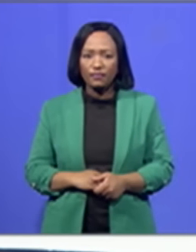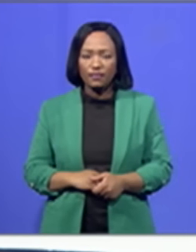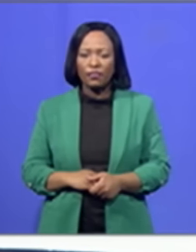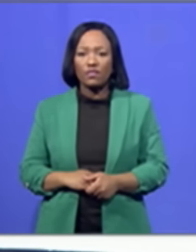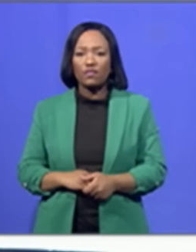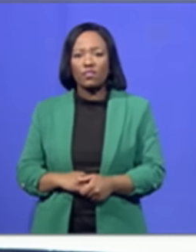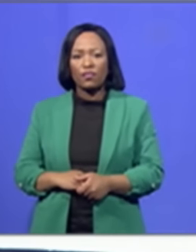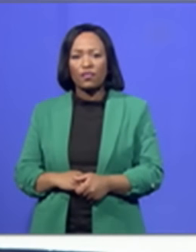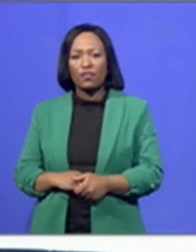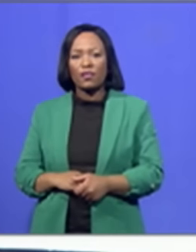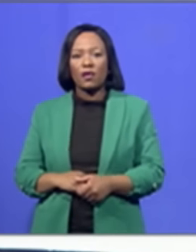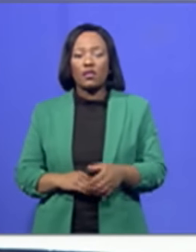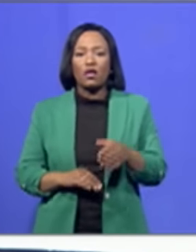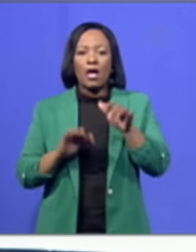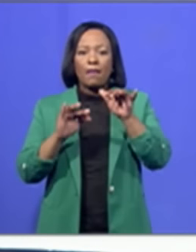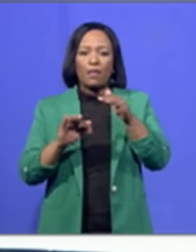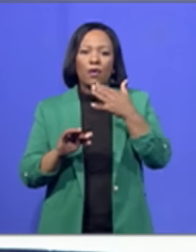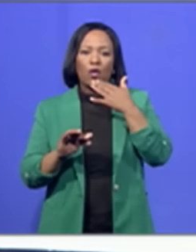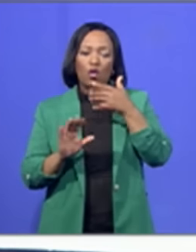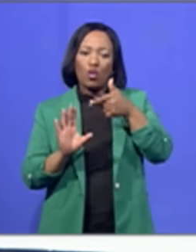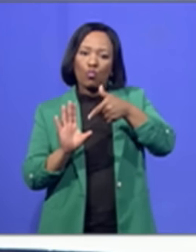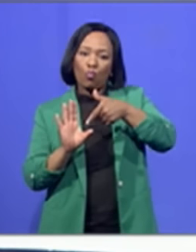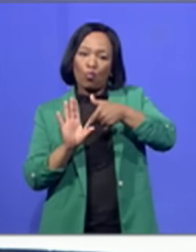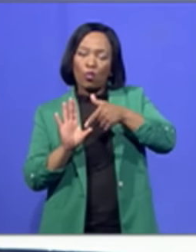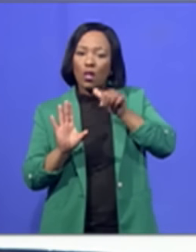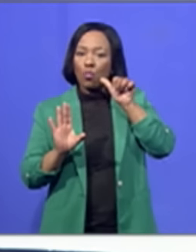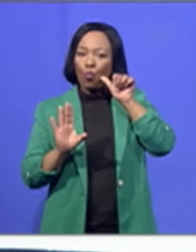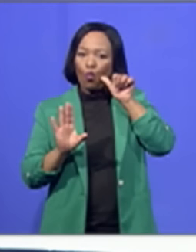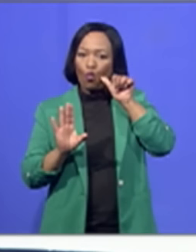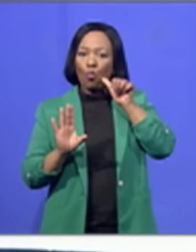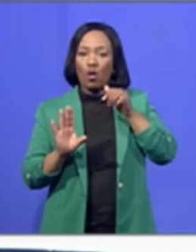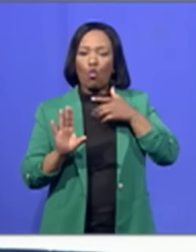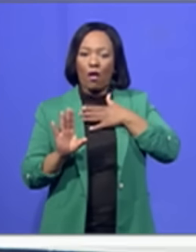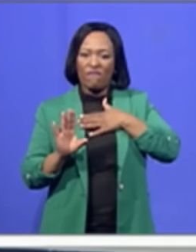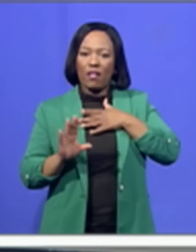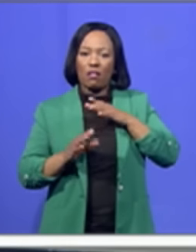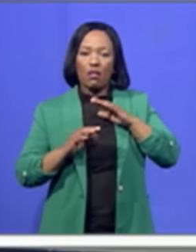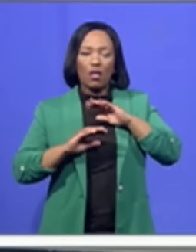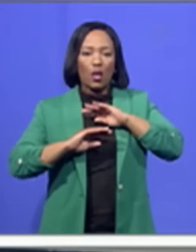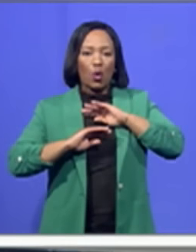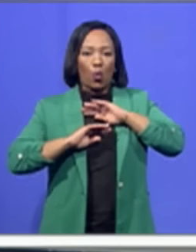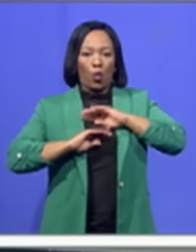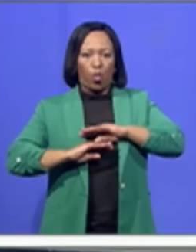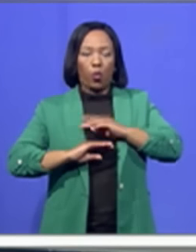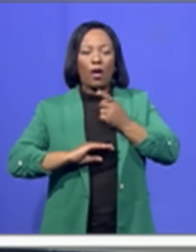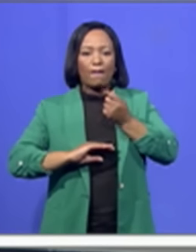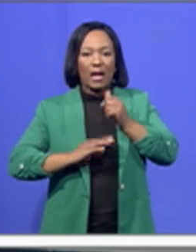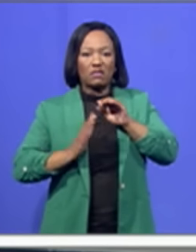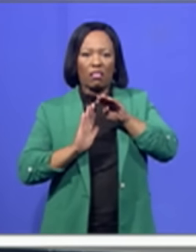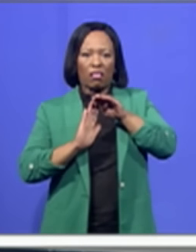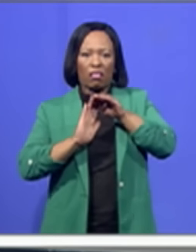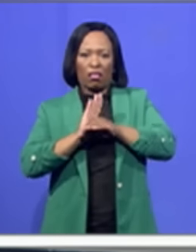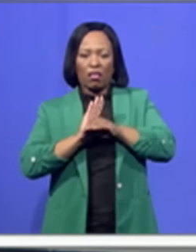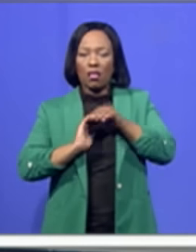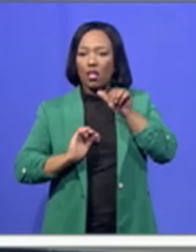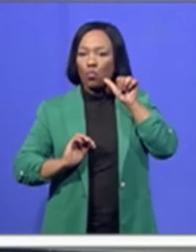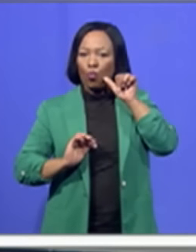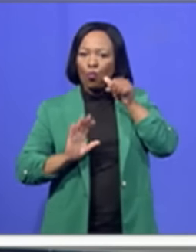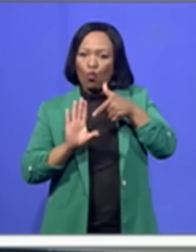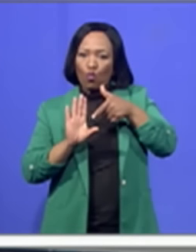Baotledi ba dinamelwa tša diesel ba tla hwetša kimollo ge go dirwa diphetogo tša theko ya makhura bošegogare bja lehono mo theko ya diesel e